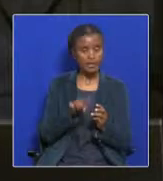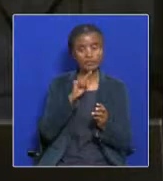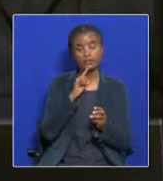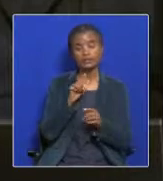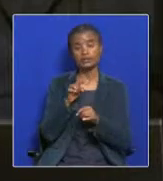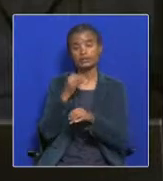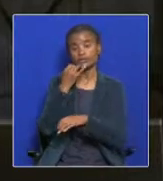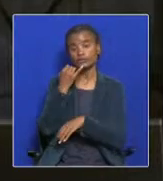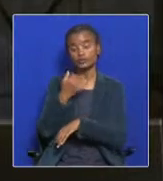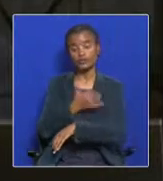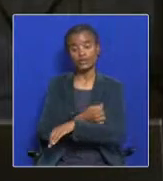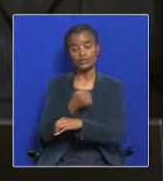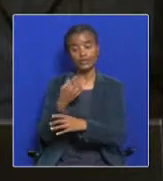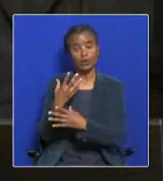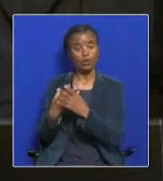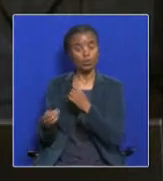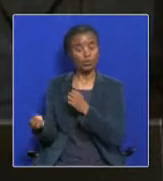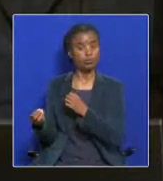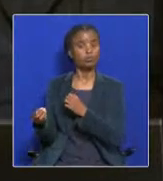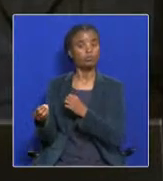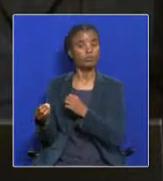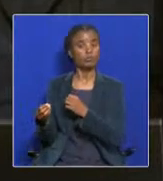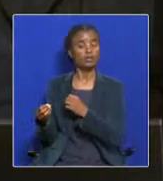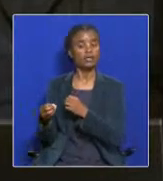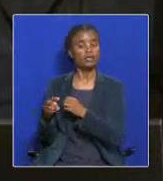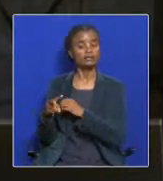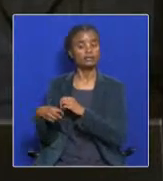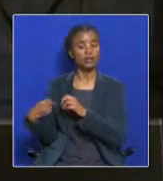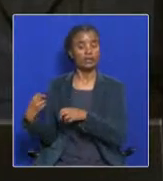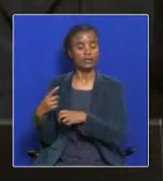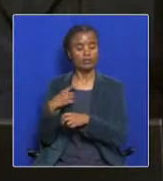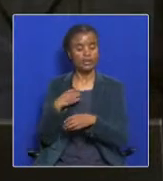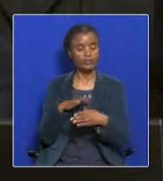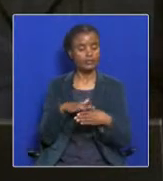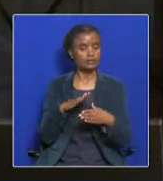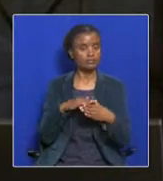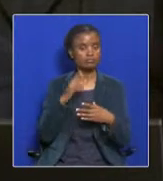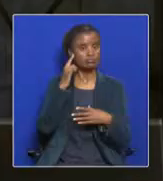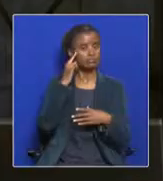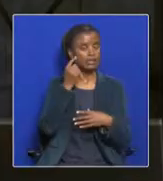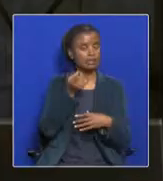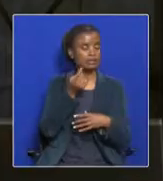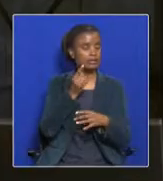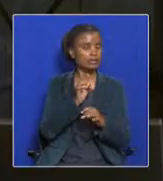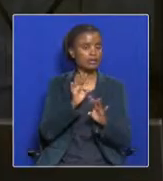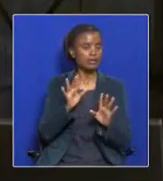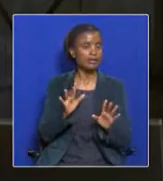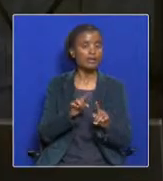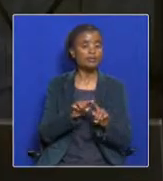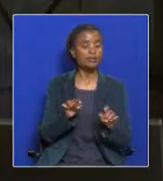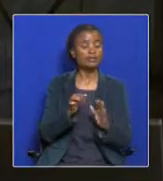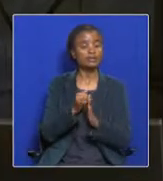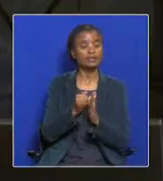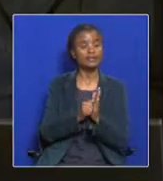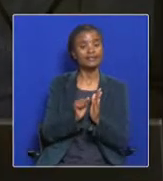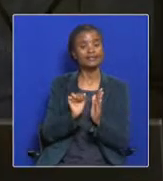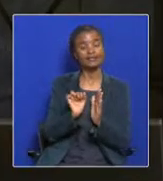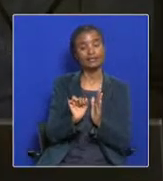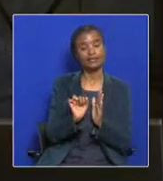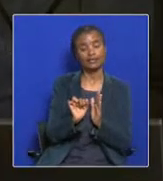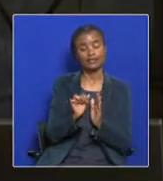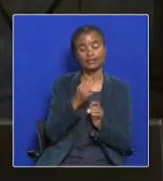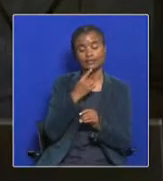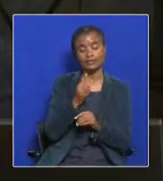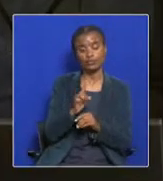that really do not make sense. In his statement, he says he has no experience